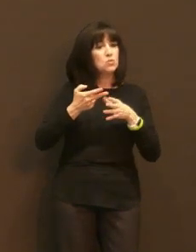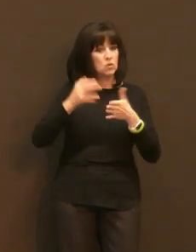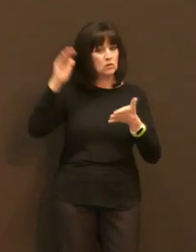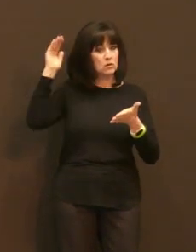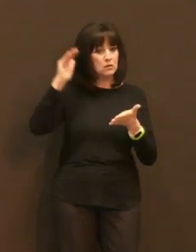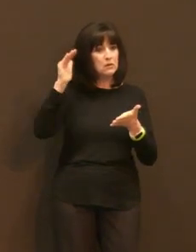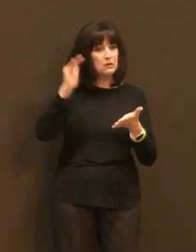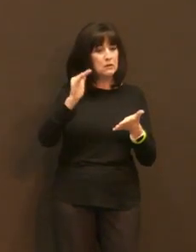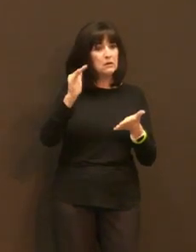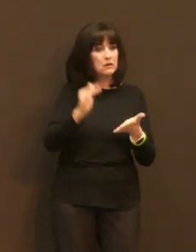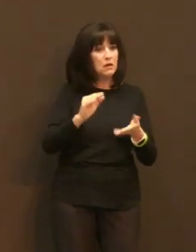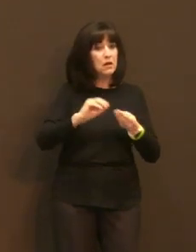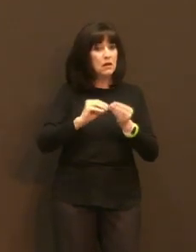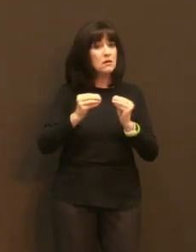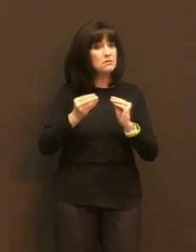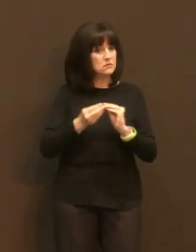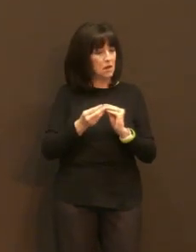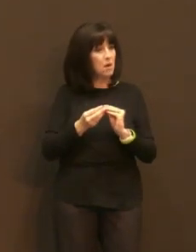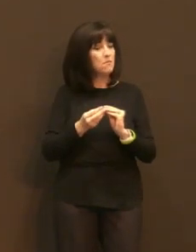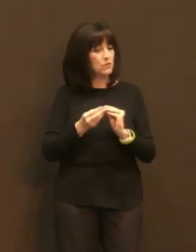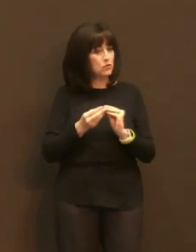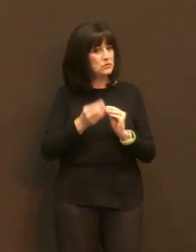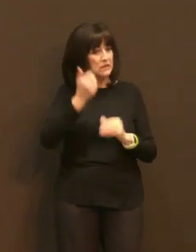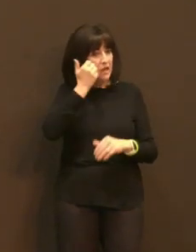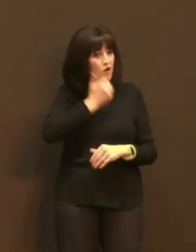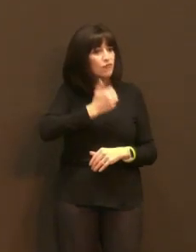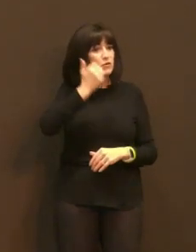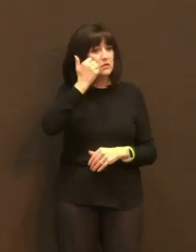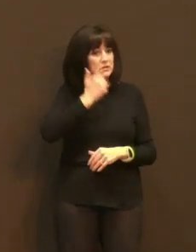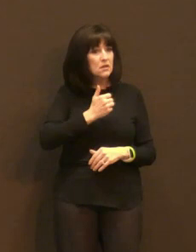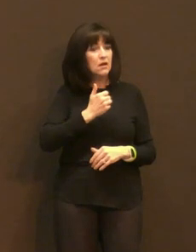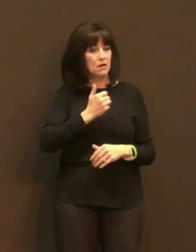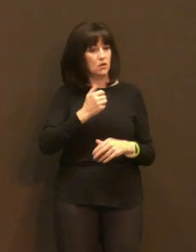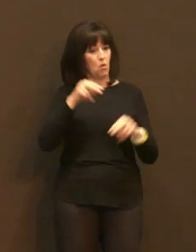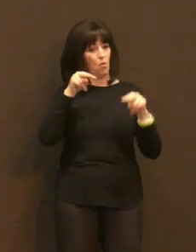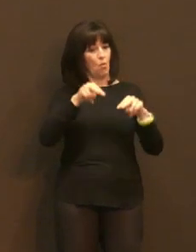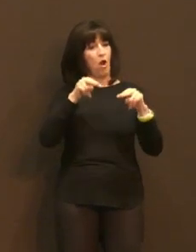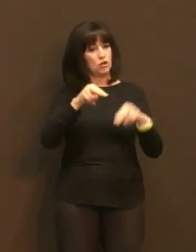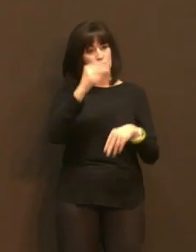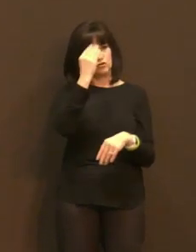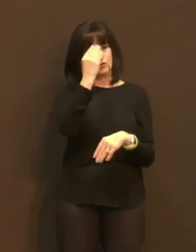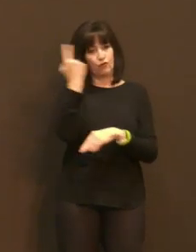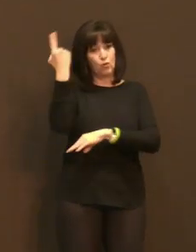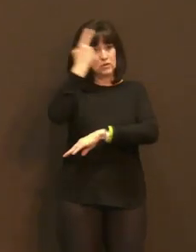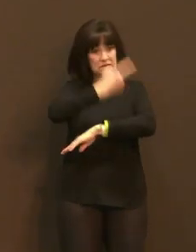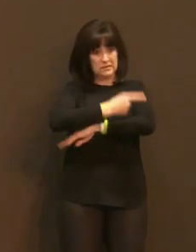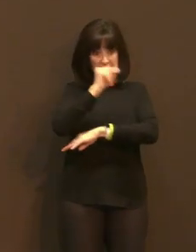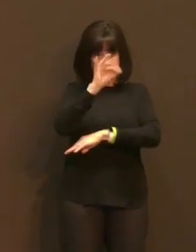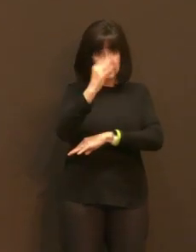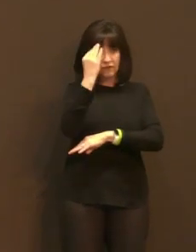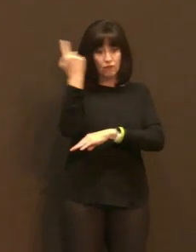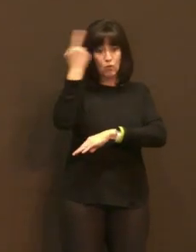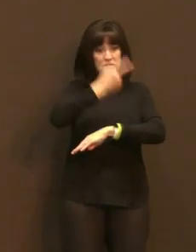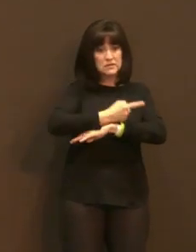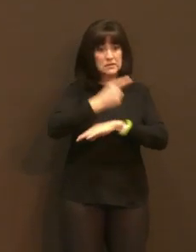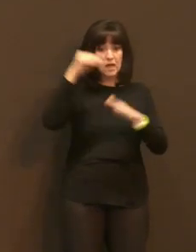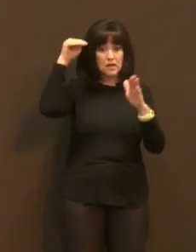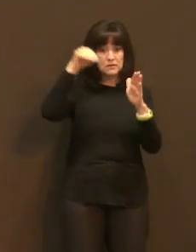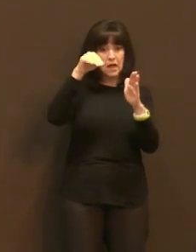and then go down each day for 14 days, and then we'll be able to see